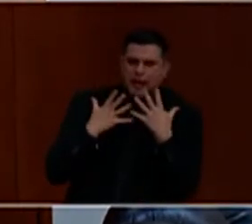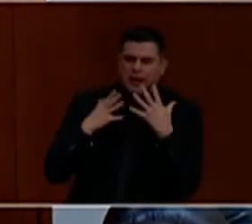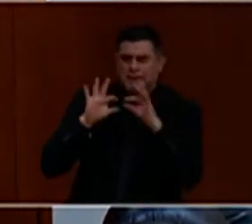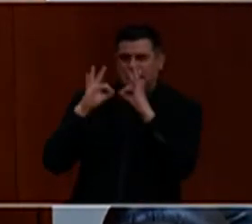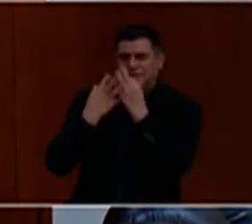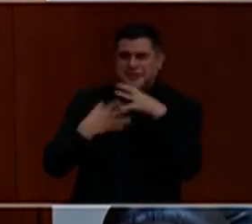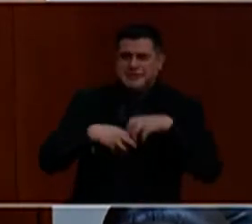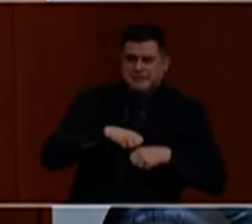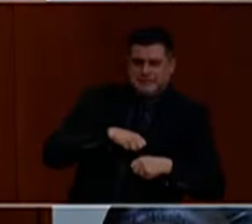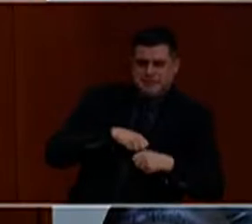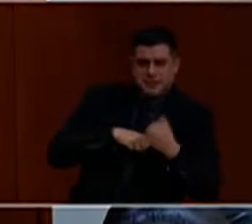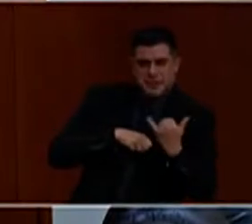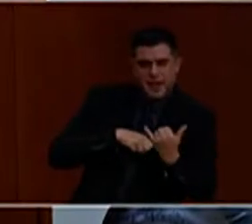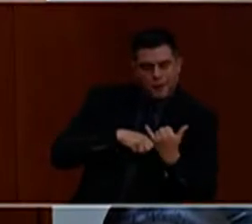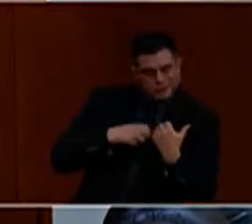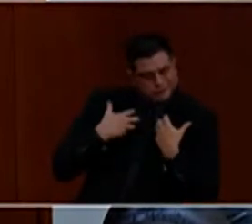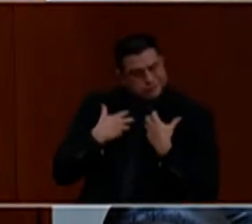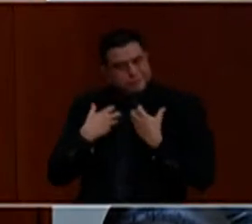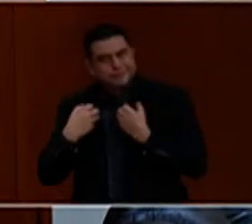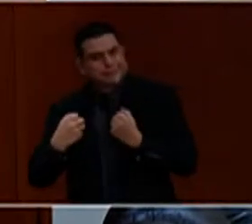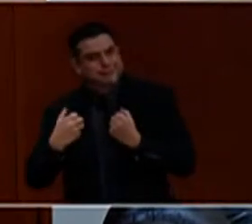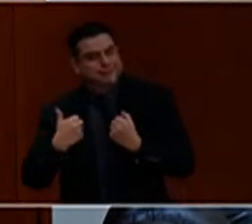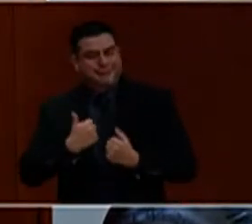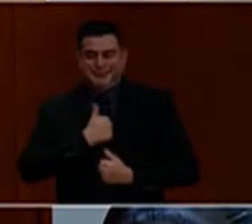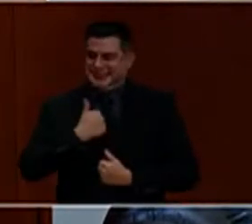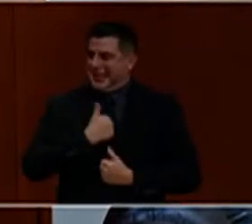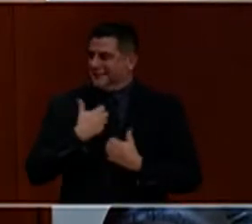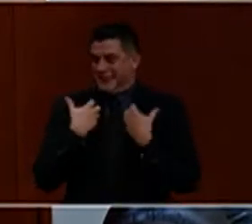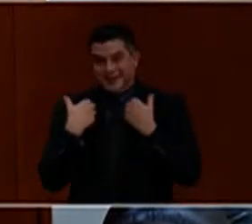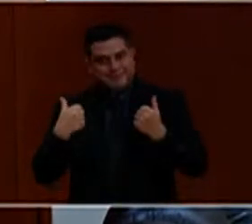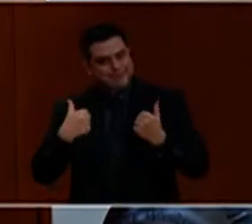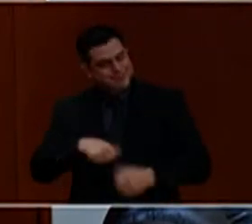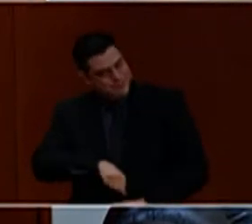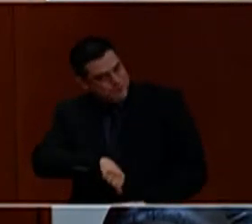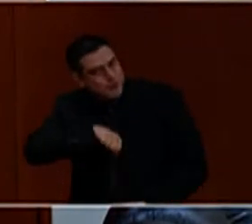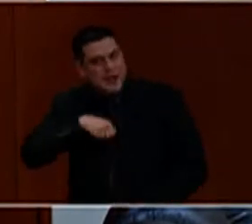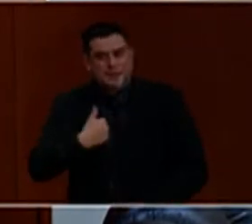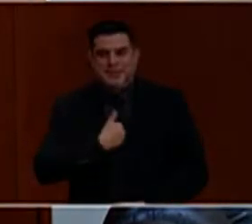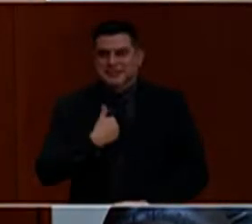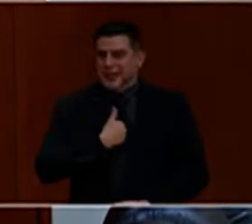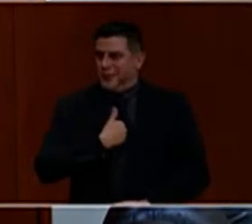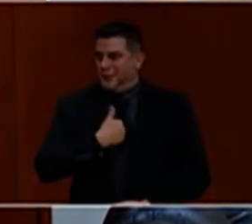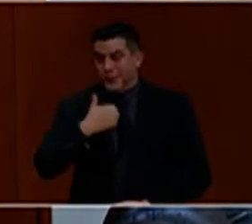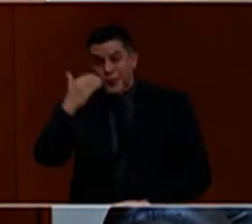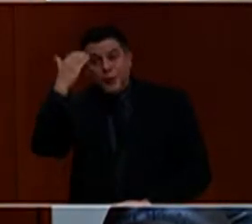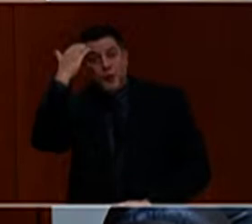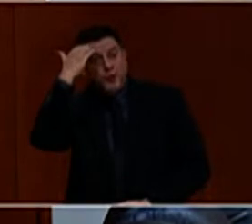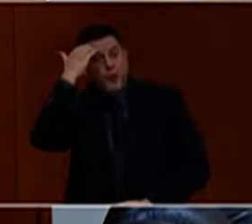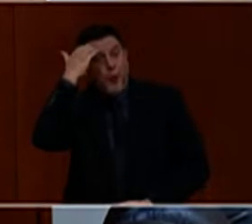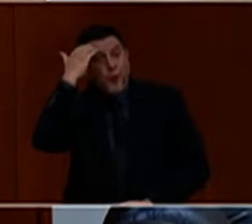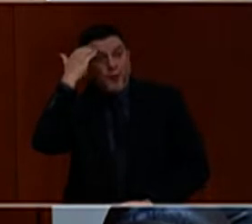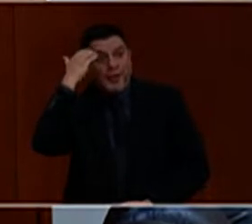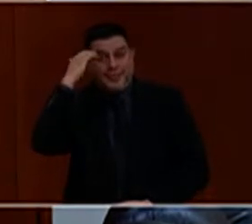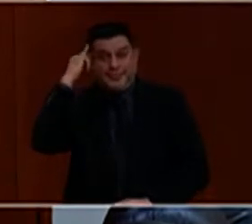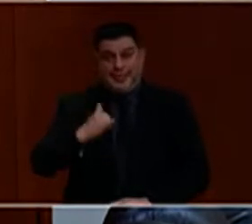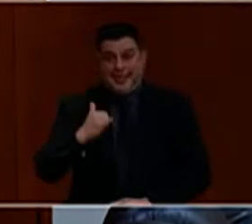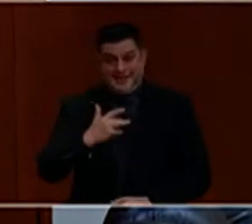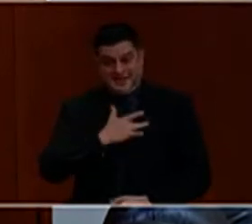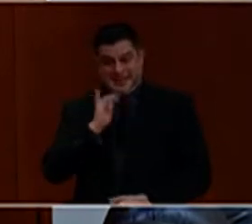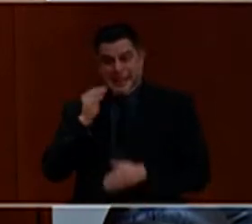incredible feeling to know that I've gone from really feeling that I wasn't going to make it